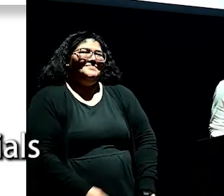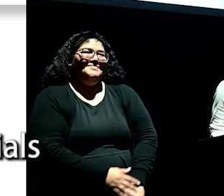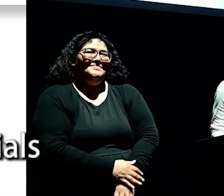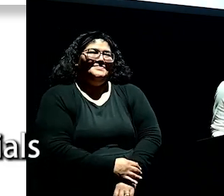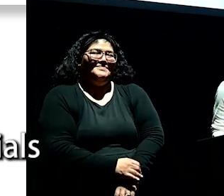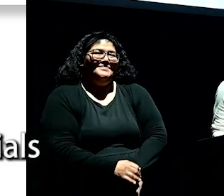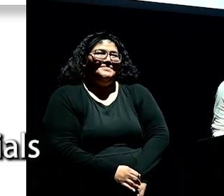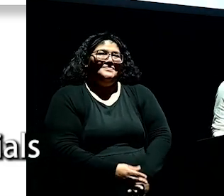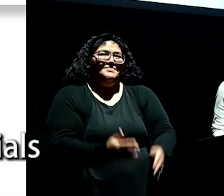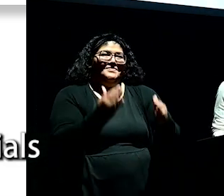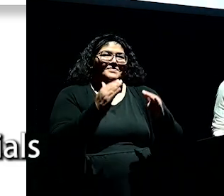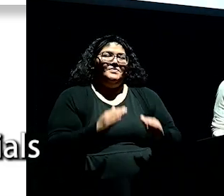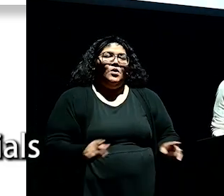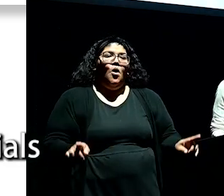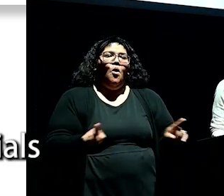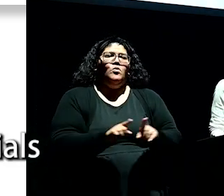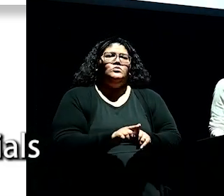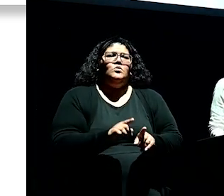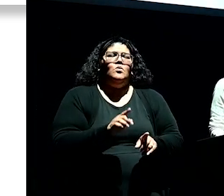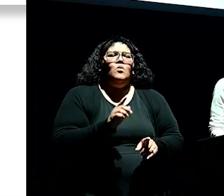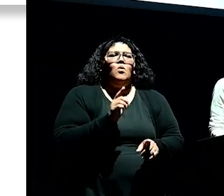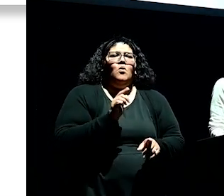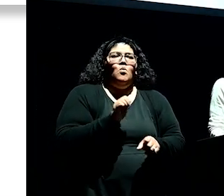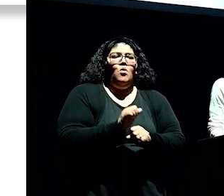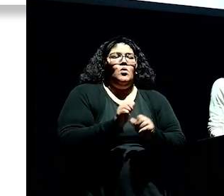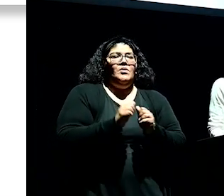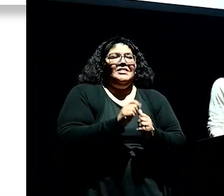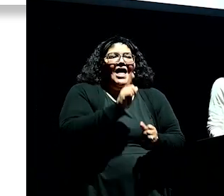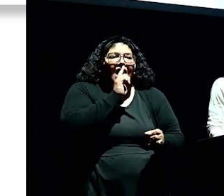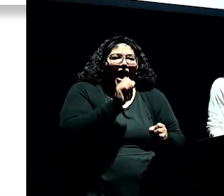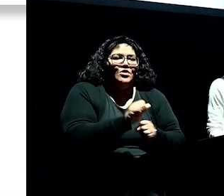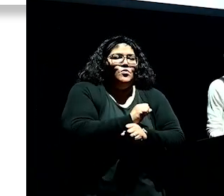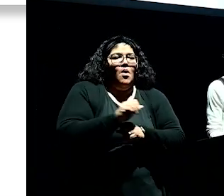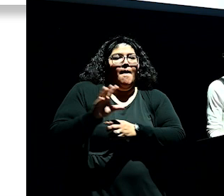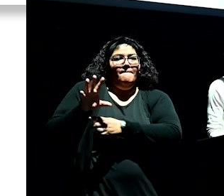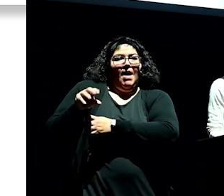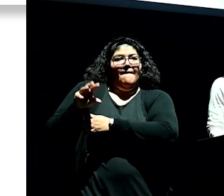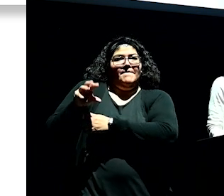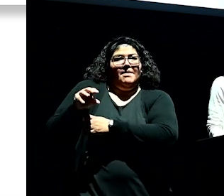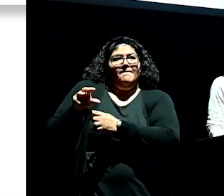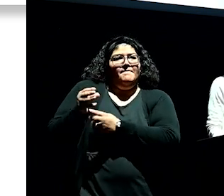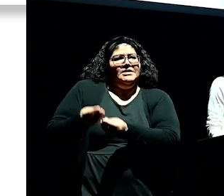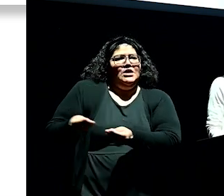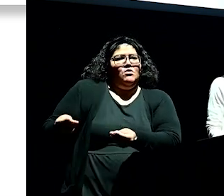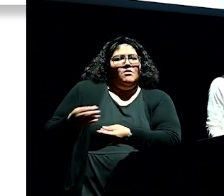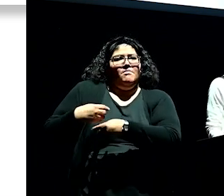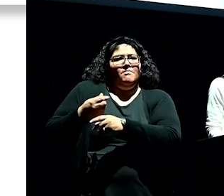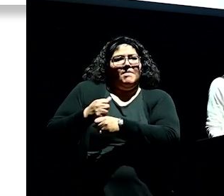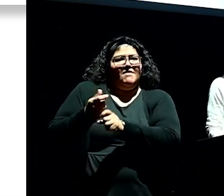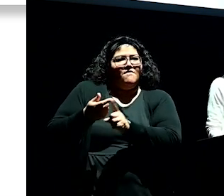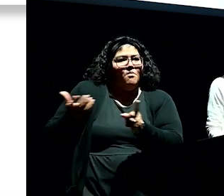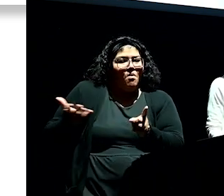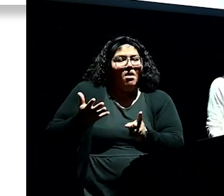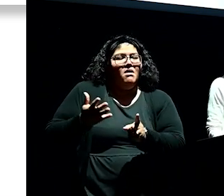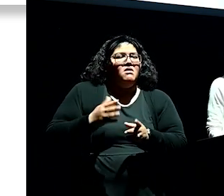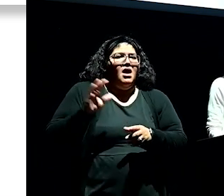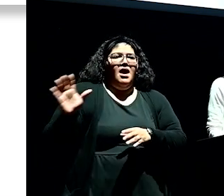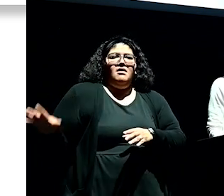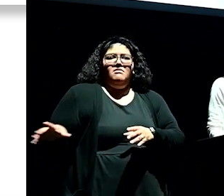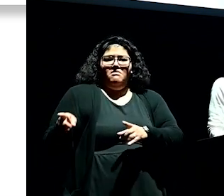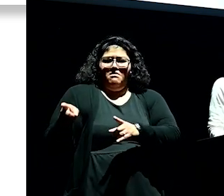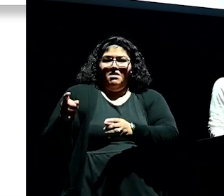always working with the actual materials and creating color palettes inspired